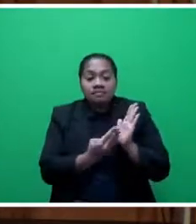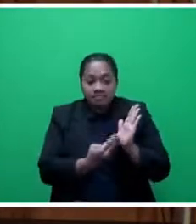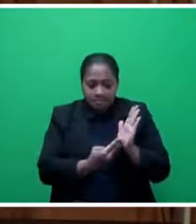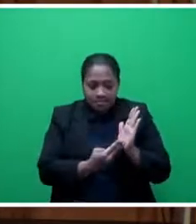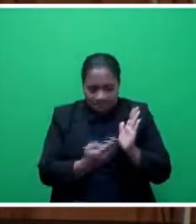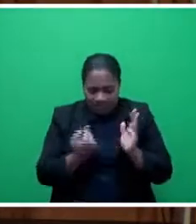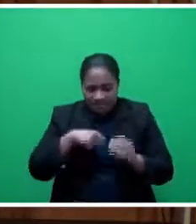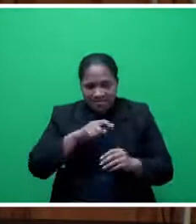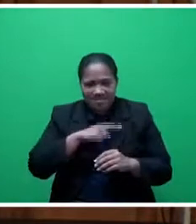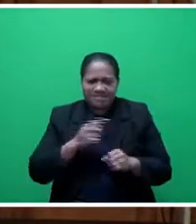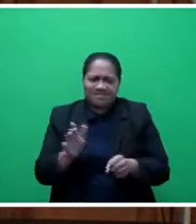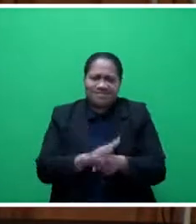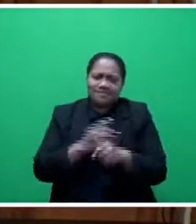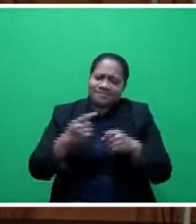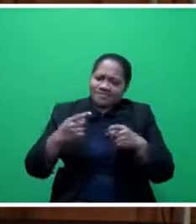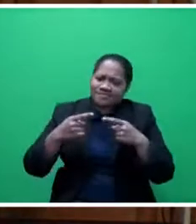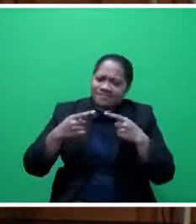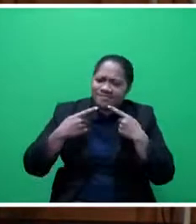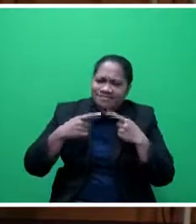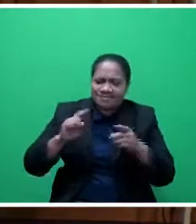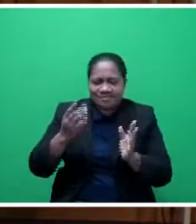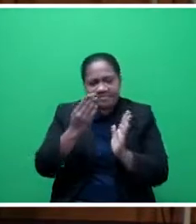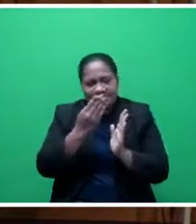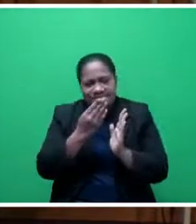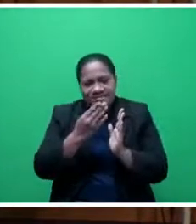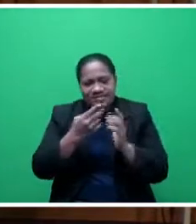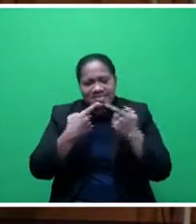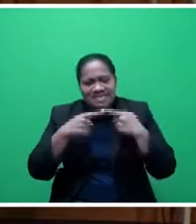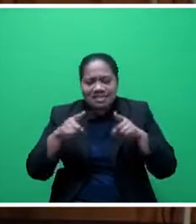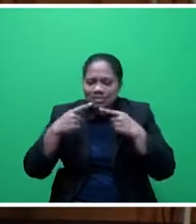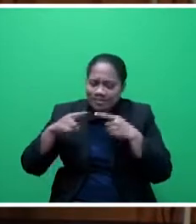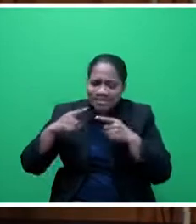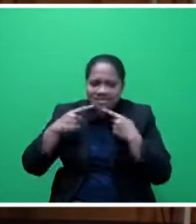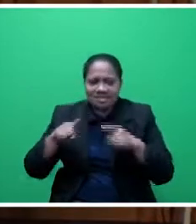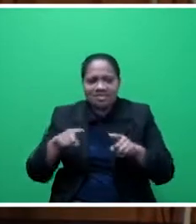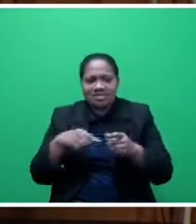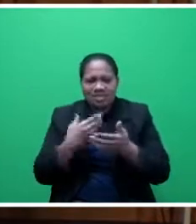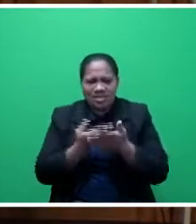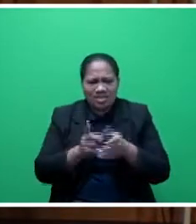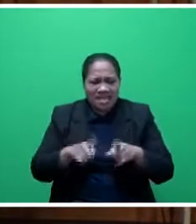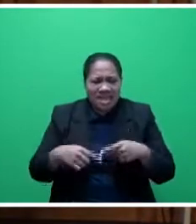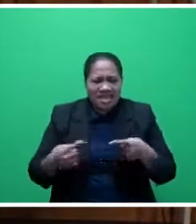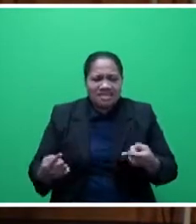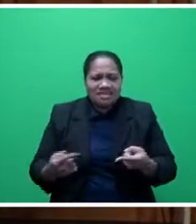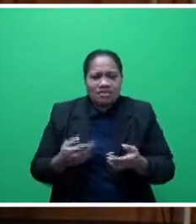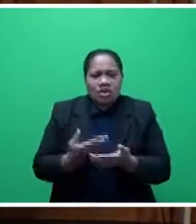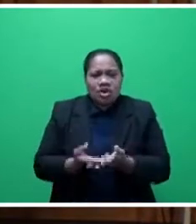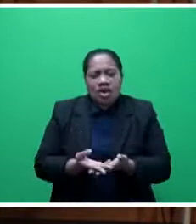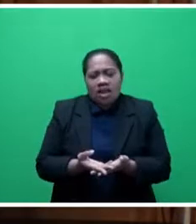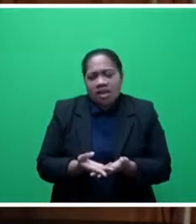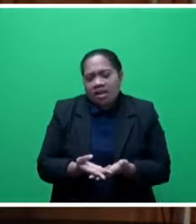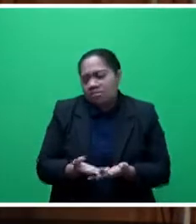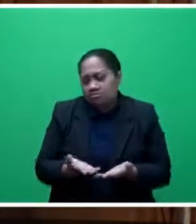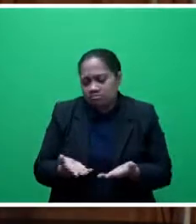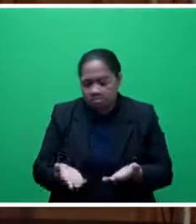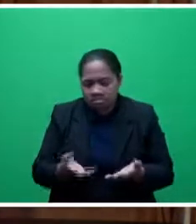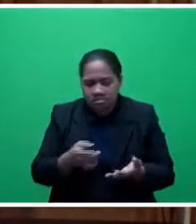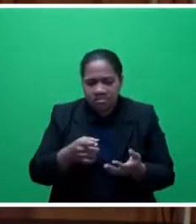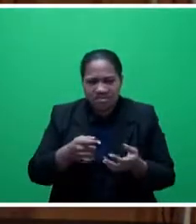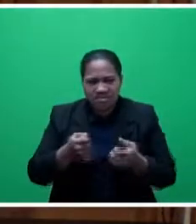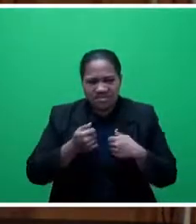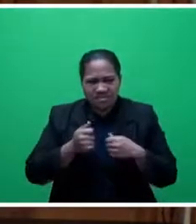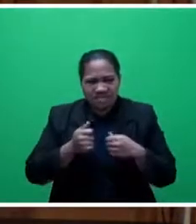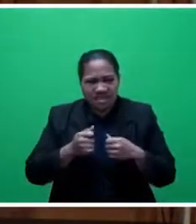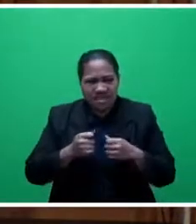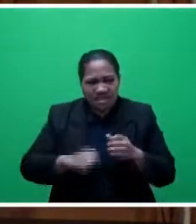of announcements, over 1,600 line items, where the duties actually have been either completely been